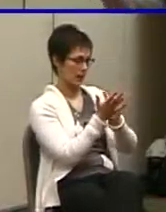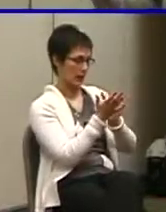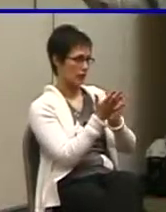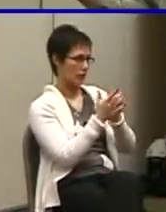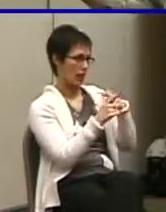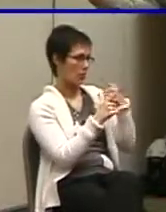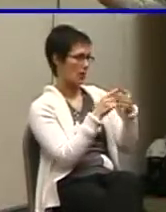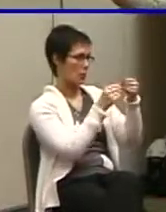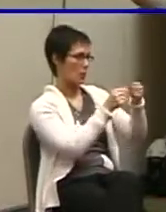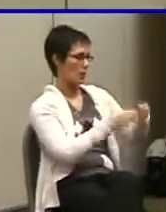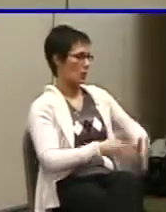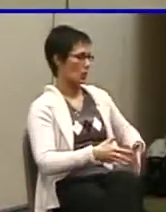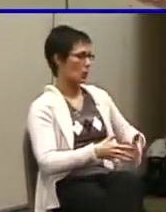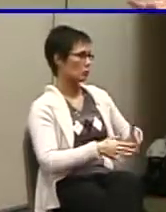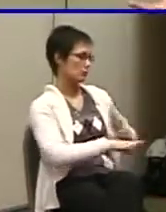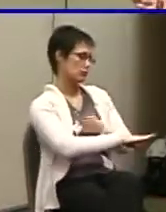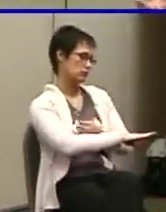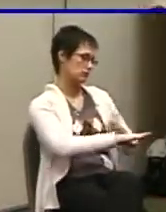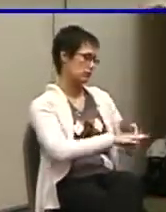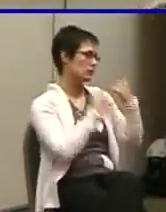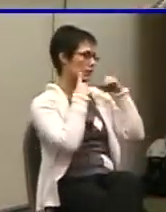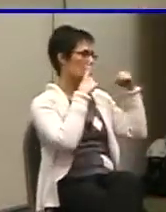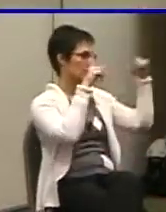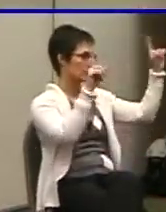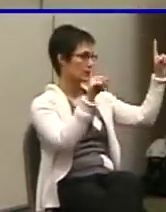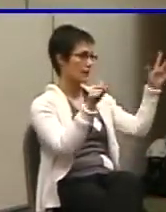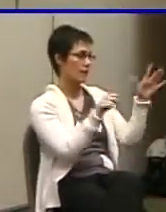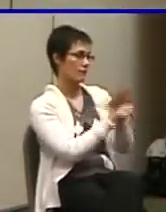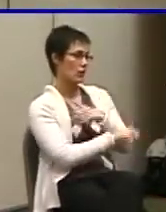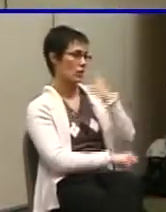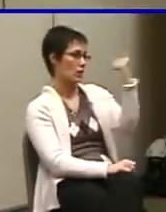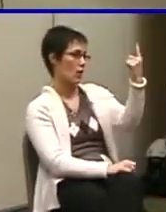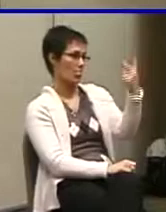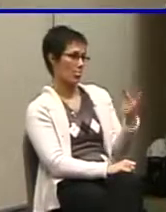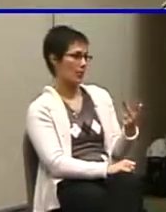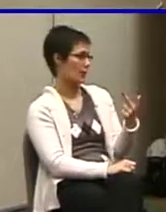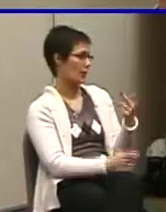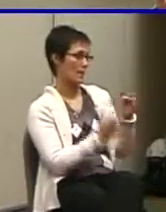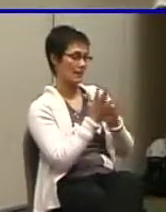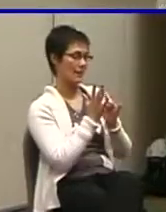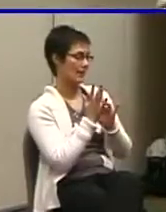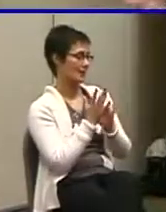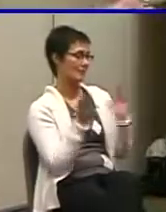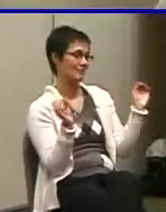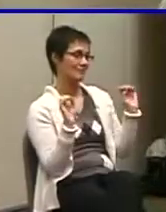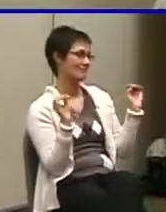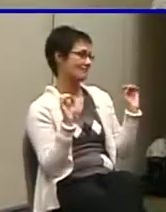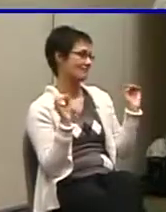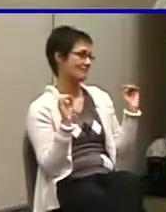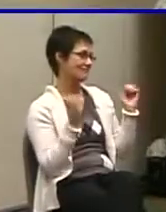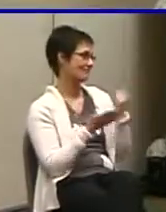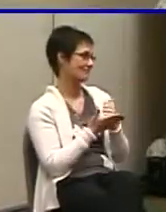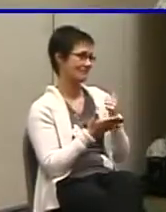lose its effectiveness. And a full 1/3, medication is not the answer whatsoever. Doesn't have much of an